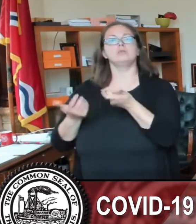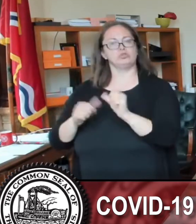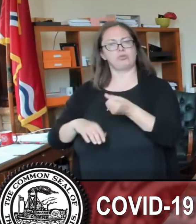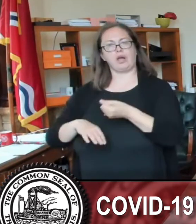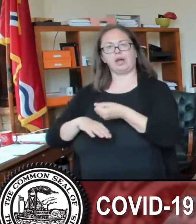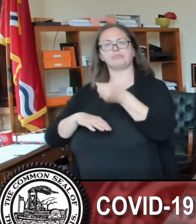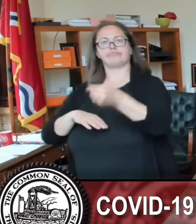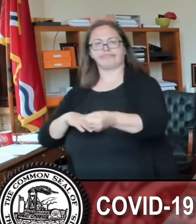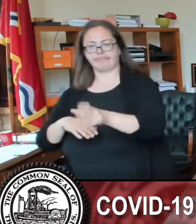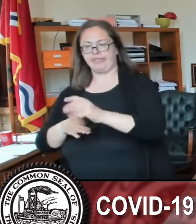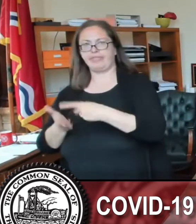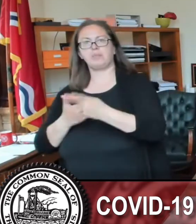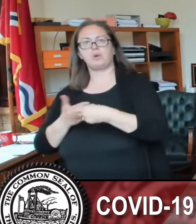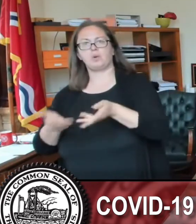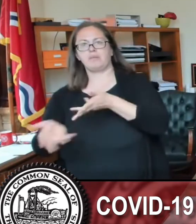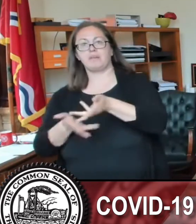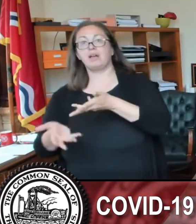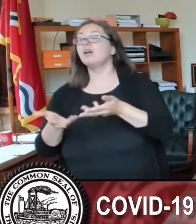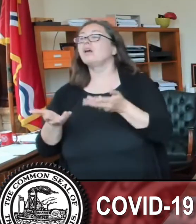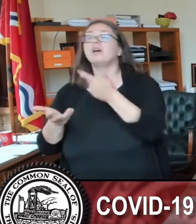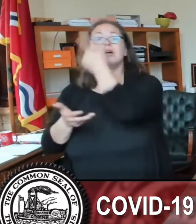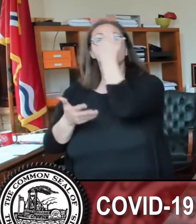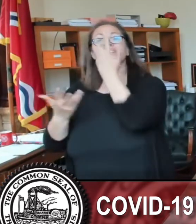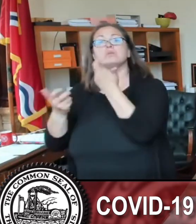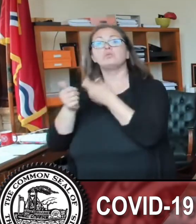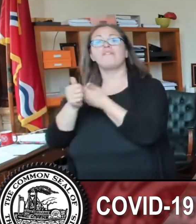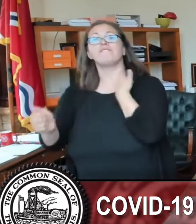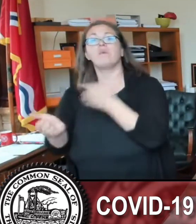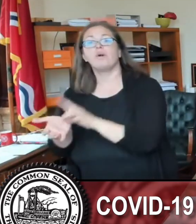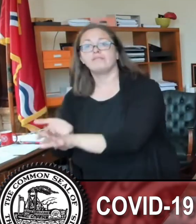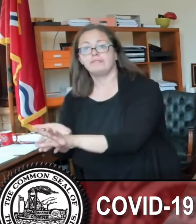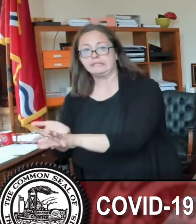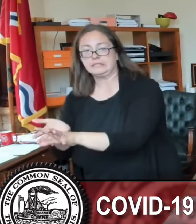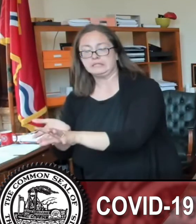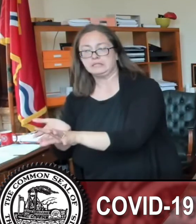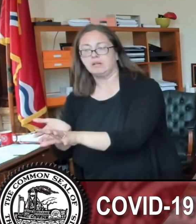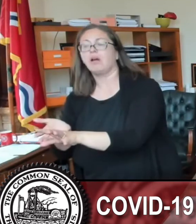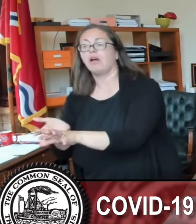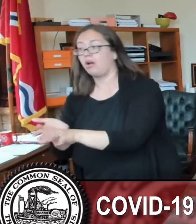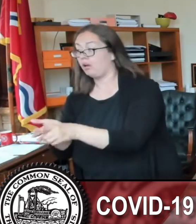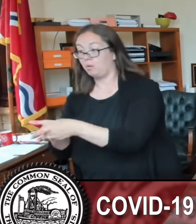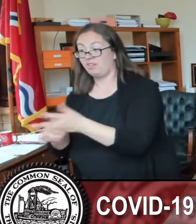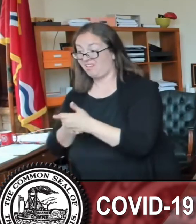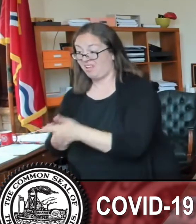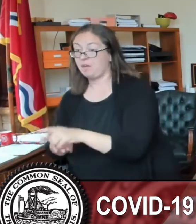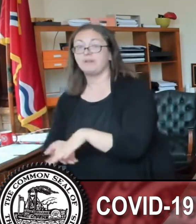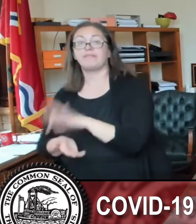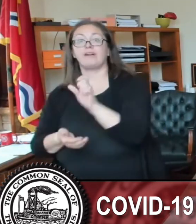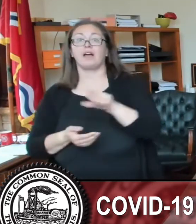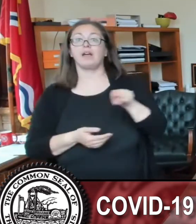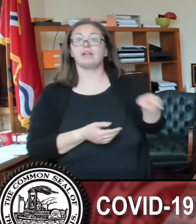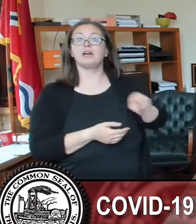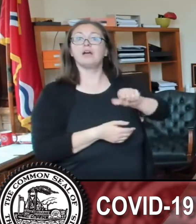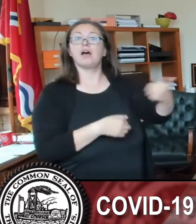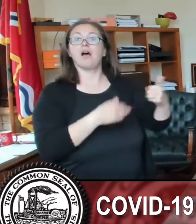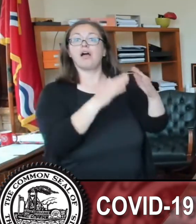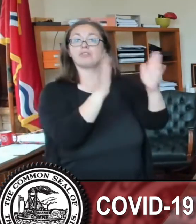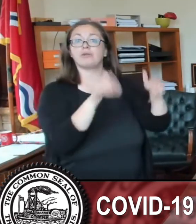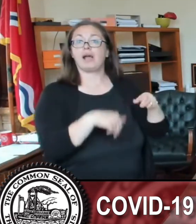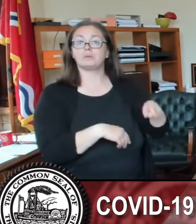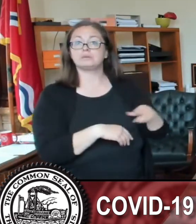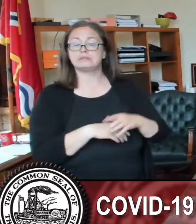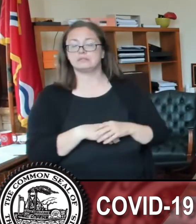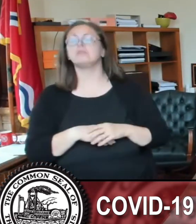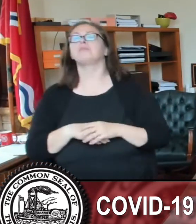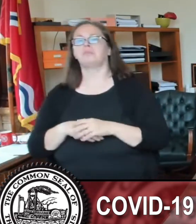mediation in order to avoid them being evicted. Find other housing for them. So that's one group of folks. And then the second group